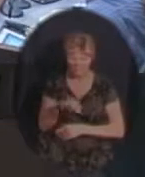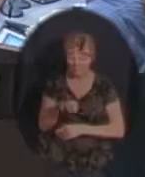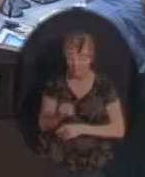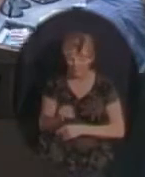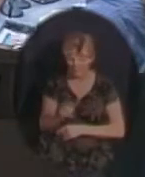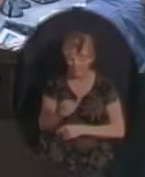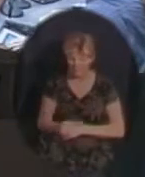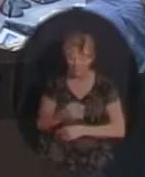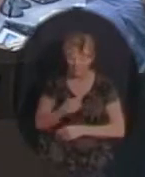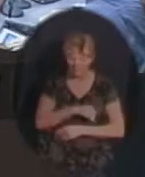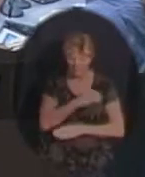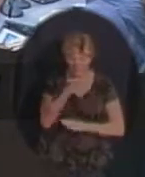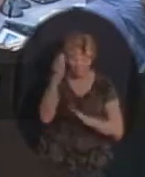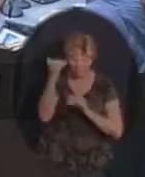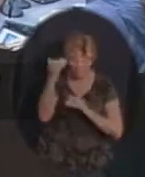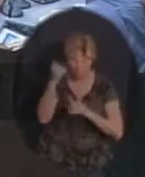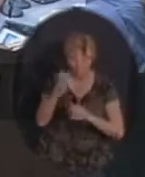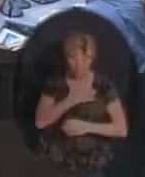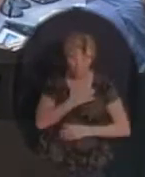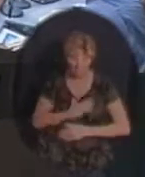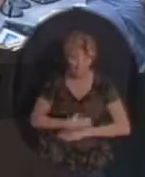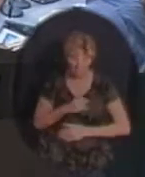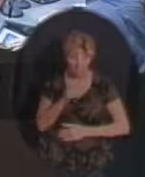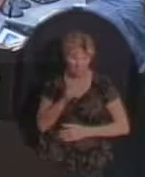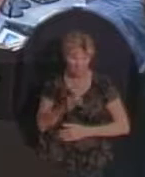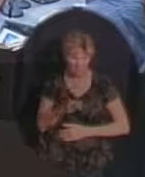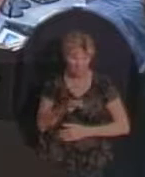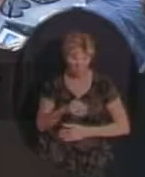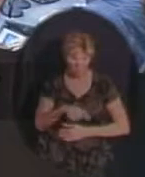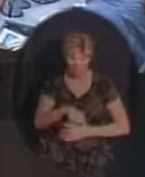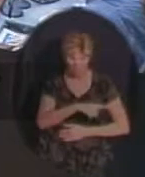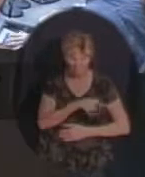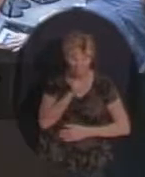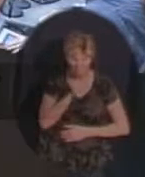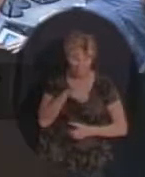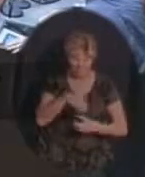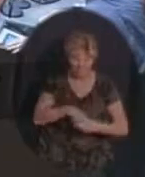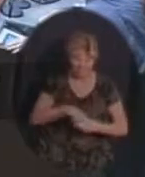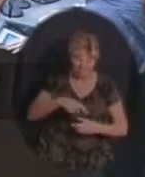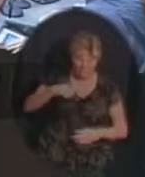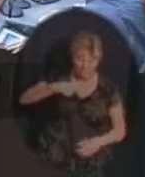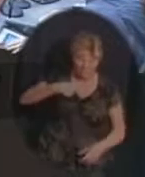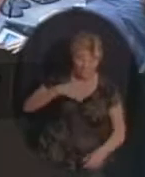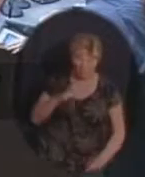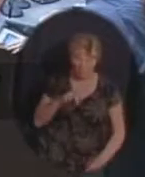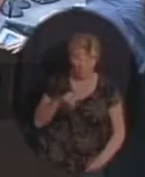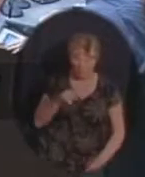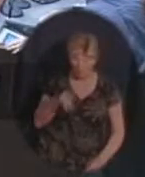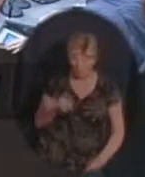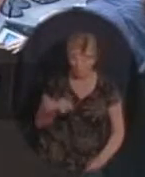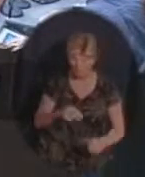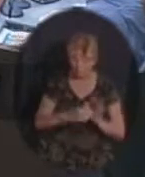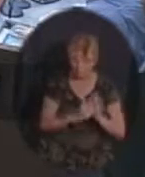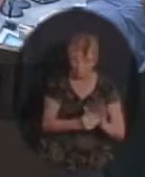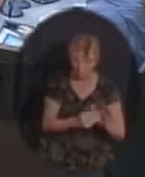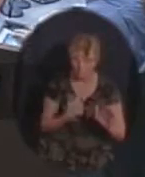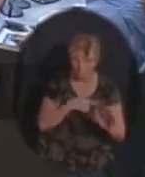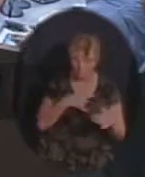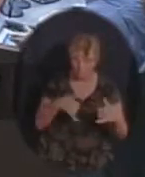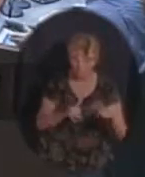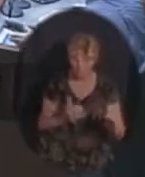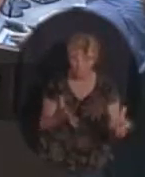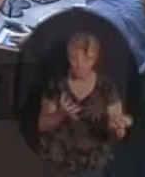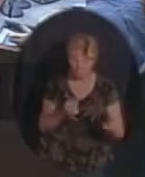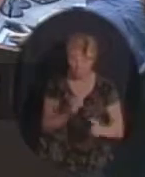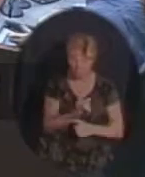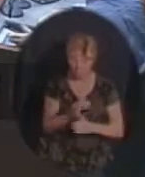the pilot, that we would continue to do the before or after school program as is, because it is a great opportunity for kids. One of the reasons we've